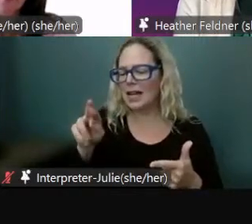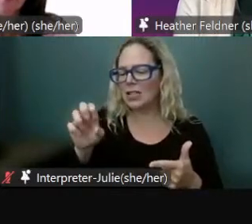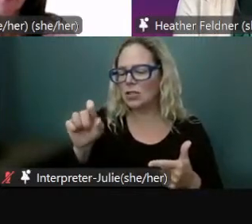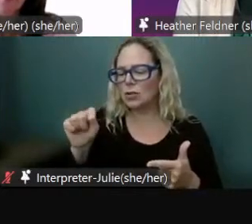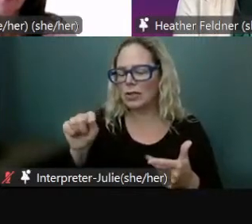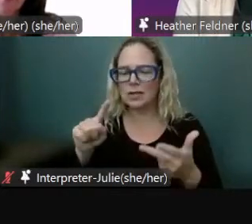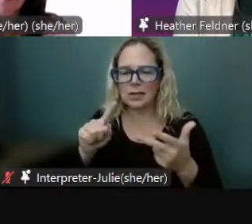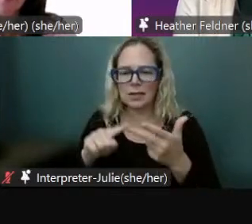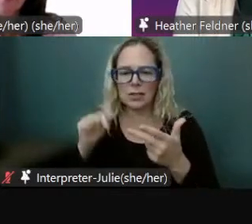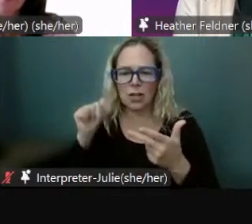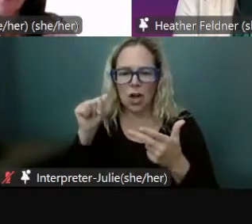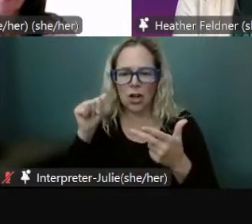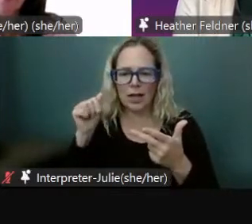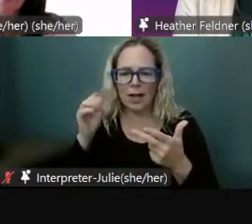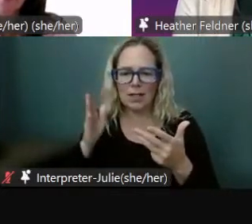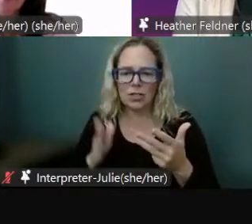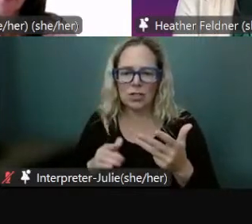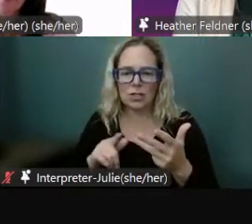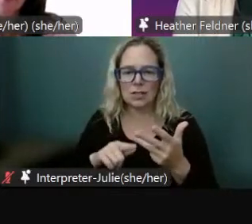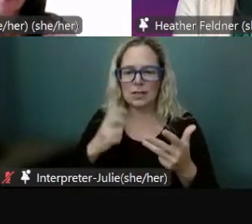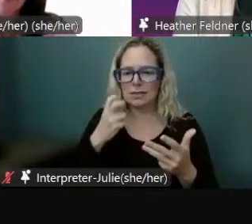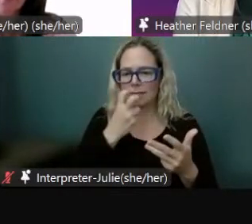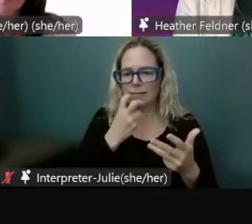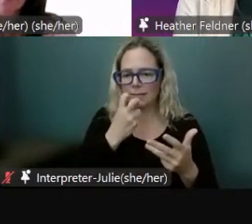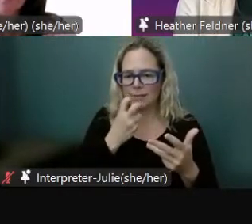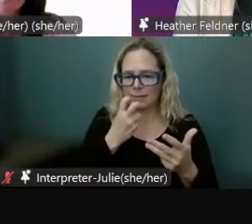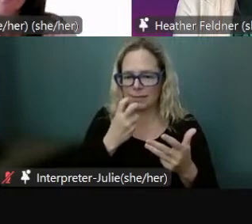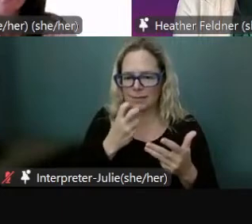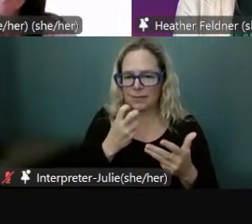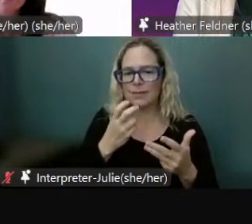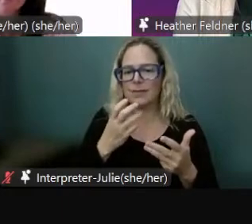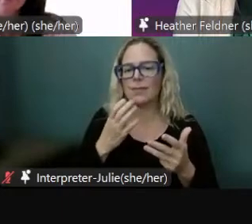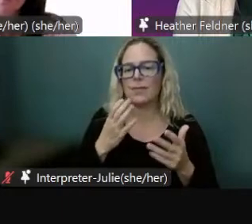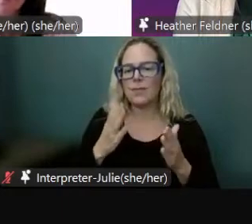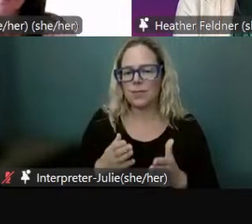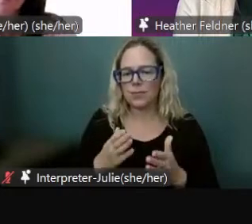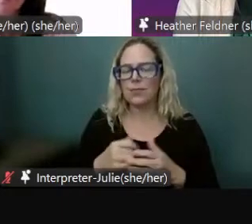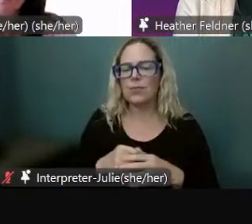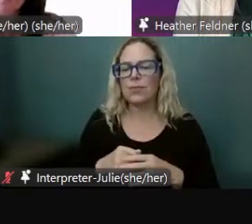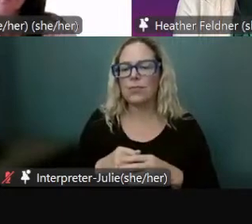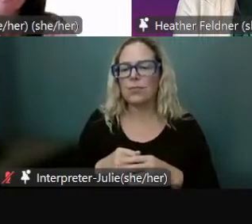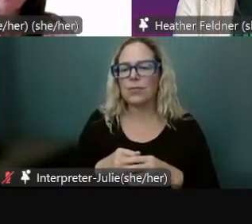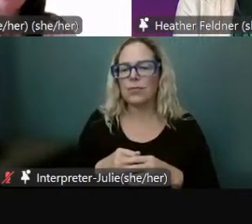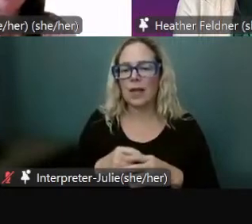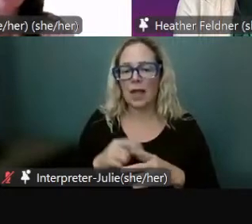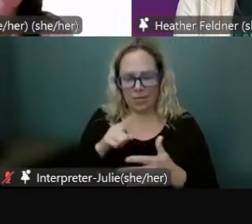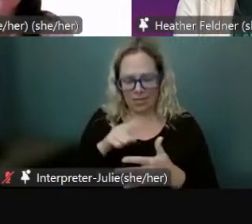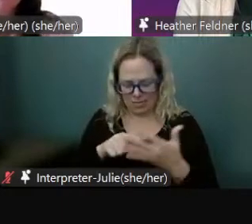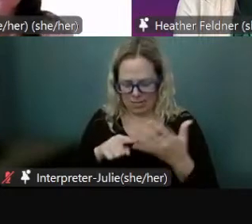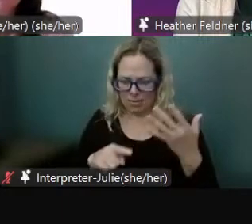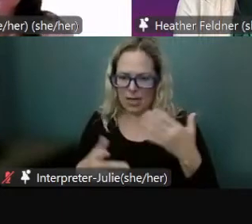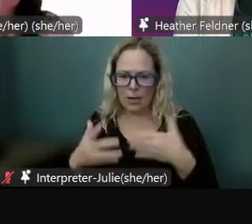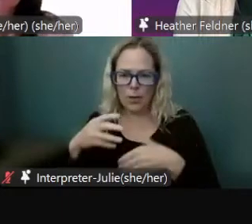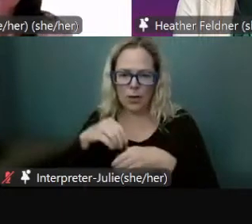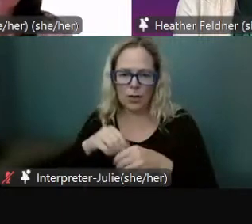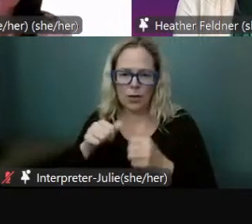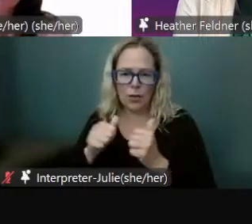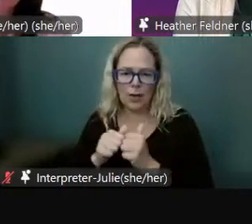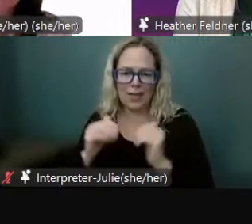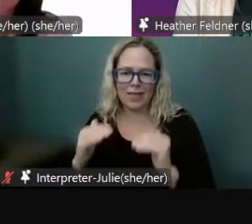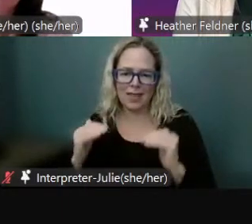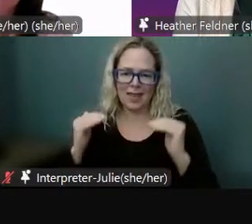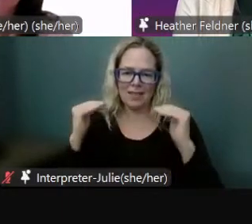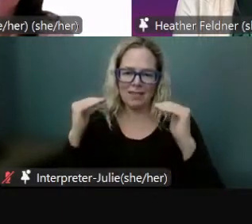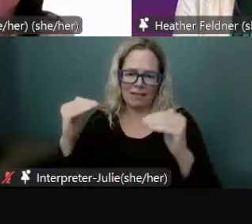audiologists, speech language pathologists. All of them were included, and they were part of the advanced practitioner